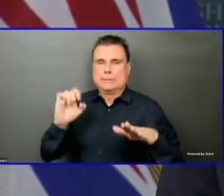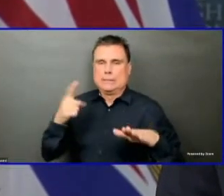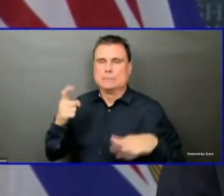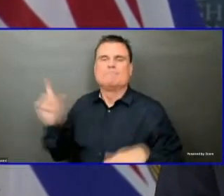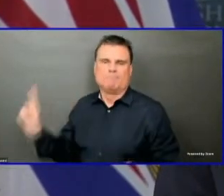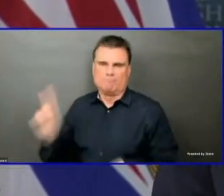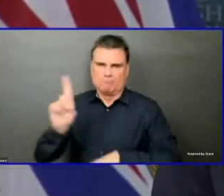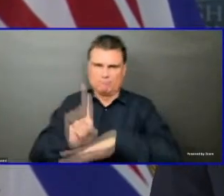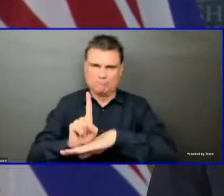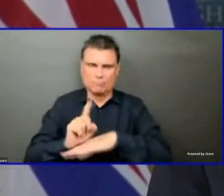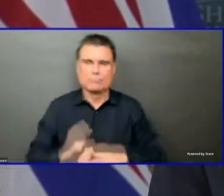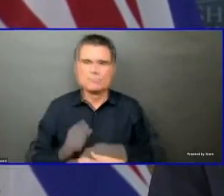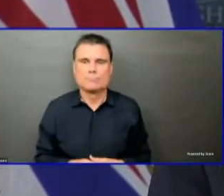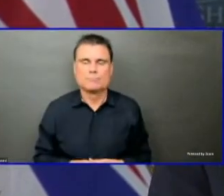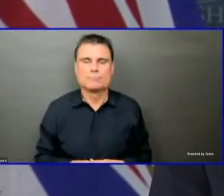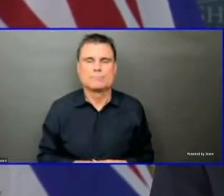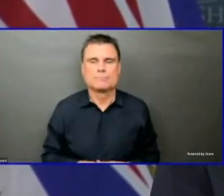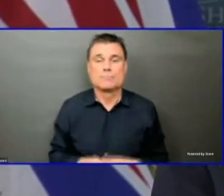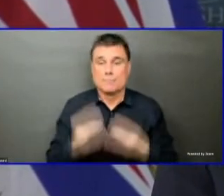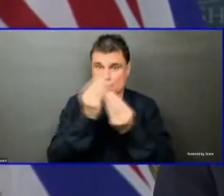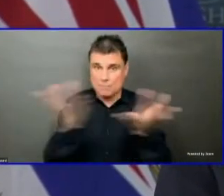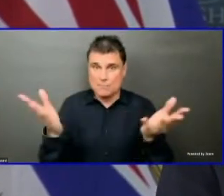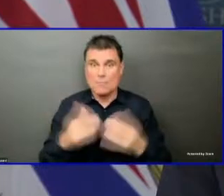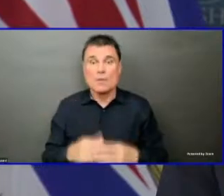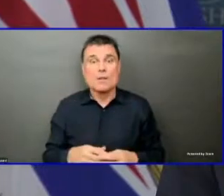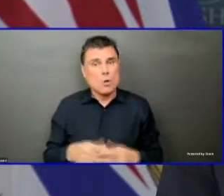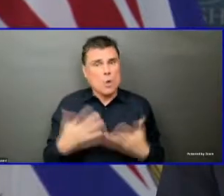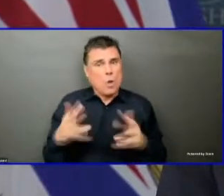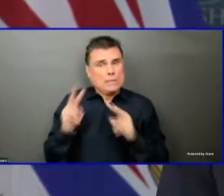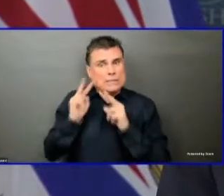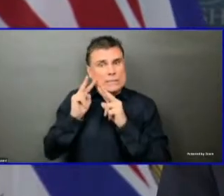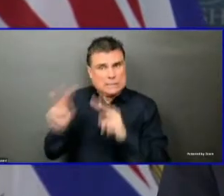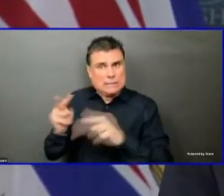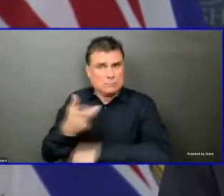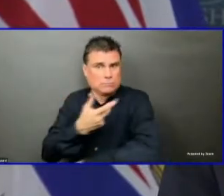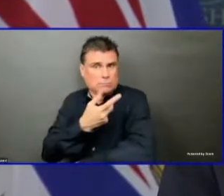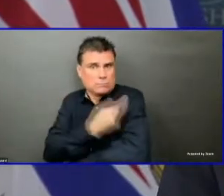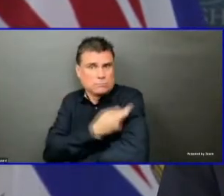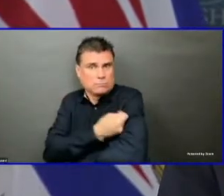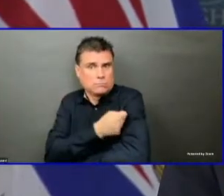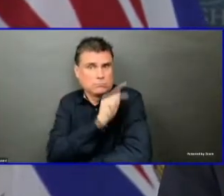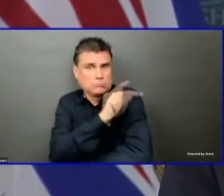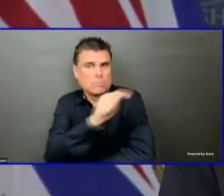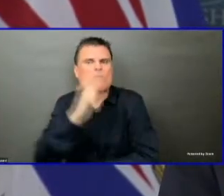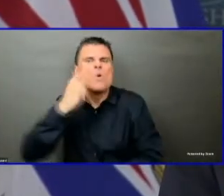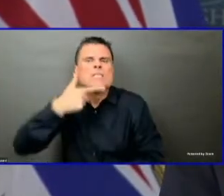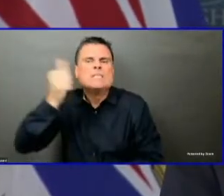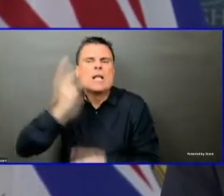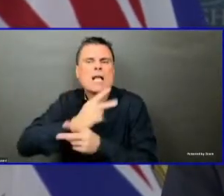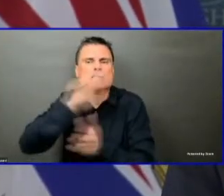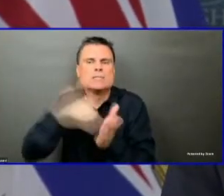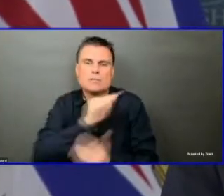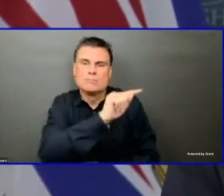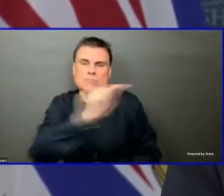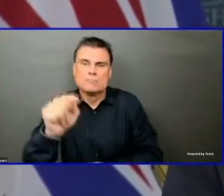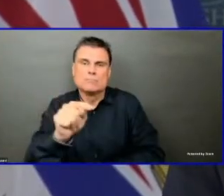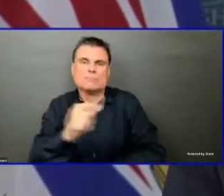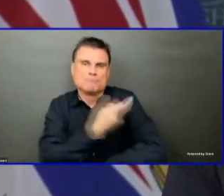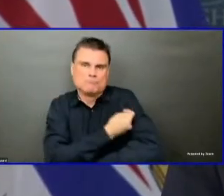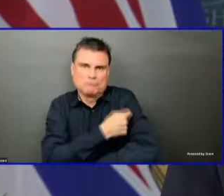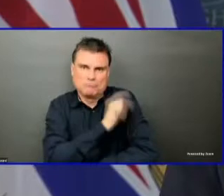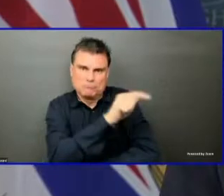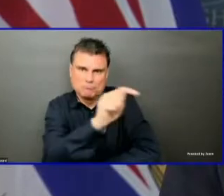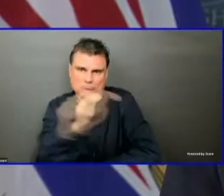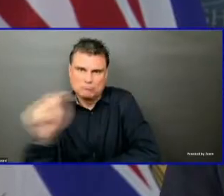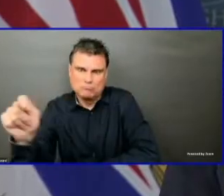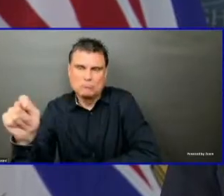and we expect it to continue to have that impact, but the core of it is to focus on vulnerable communities. And those are our